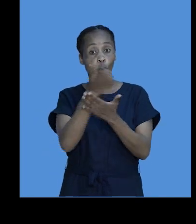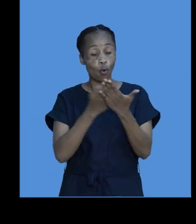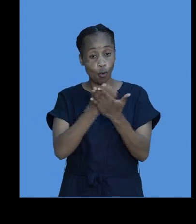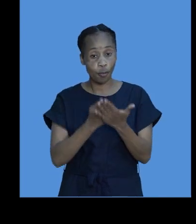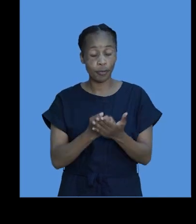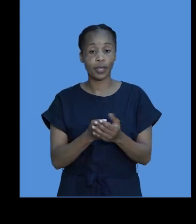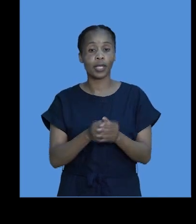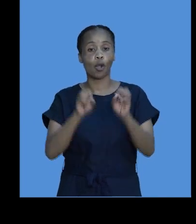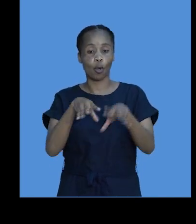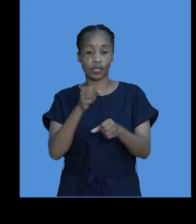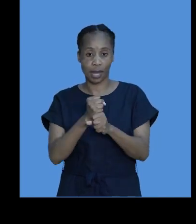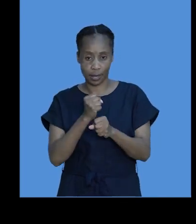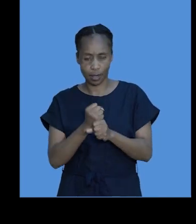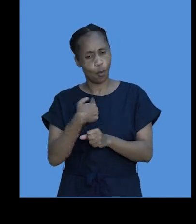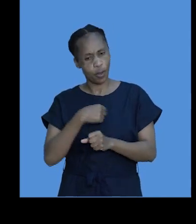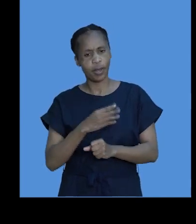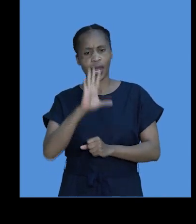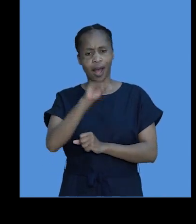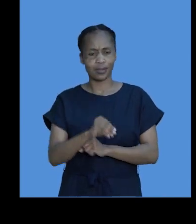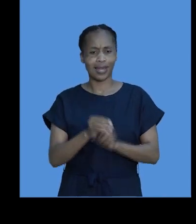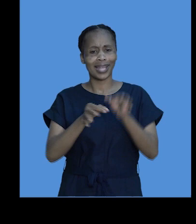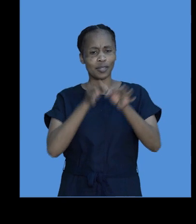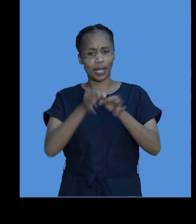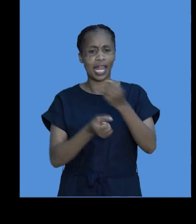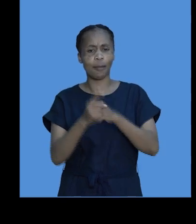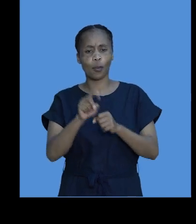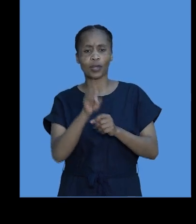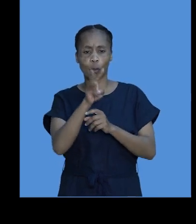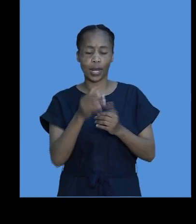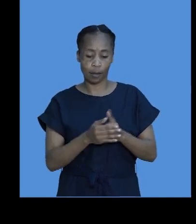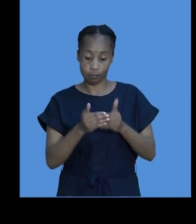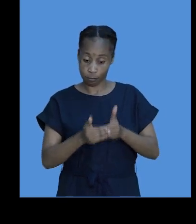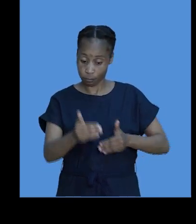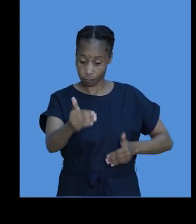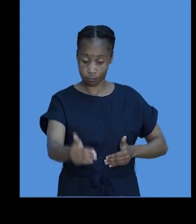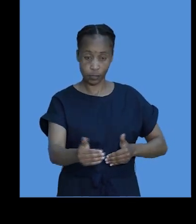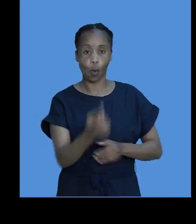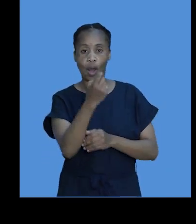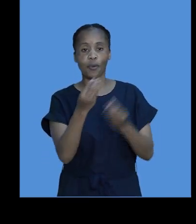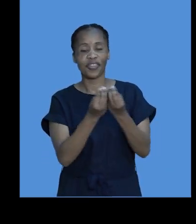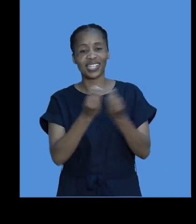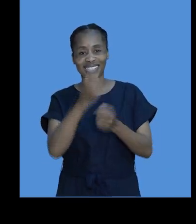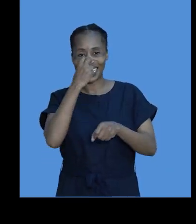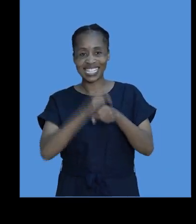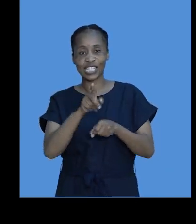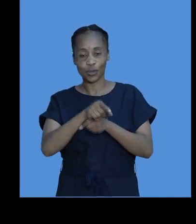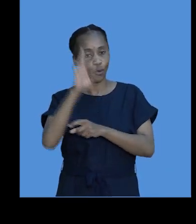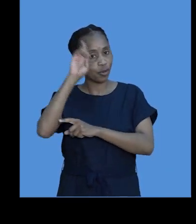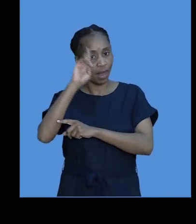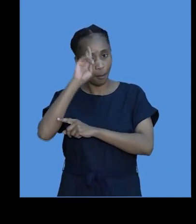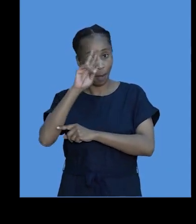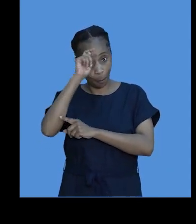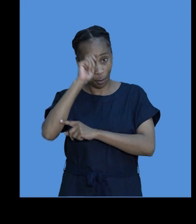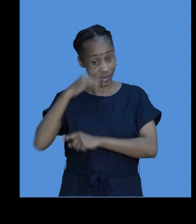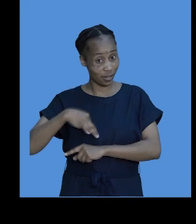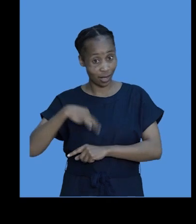a loss or economic loss. Now we are being asked to explain what's going to happen in the long run. One of the things that I need